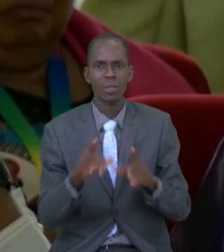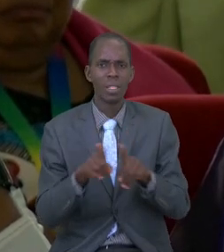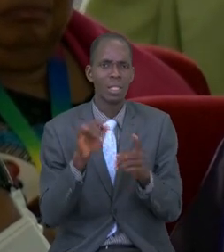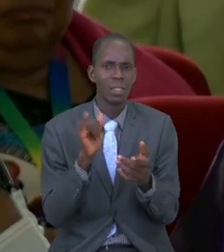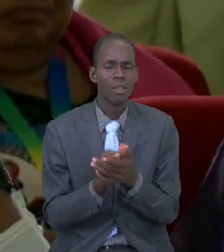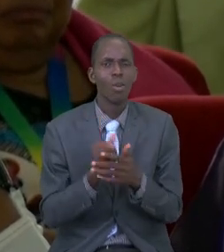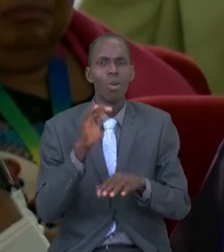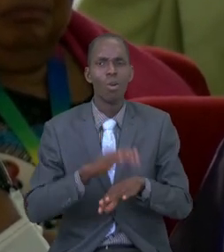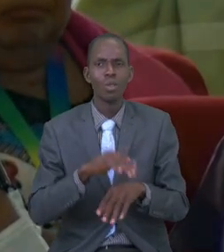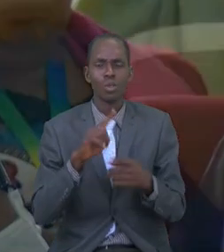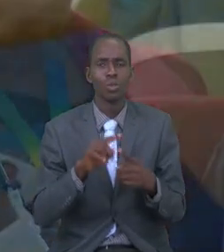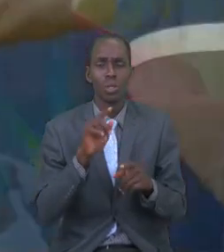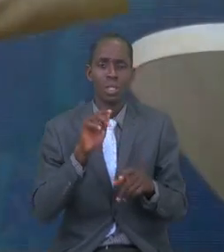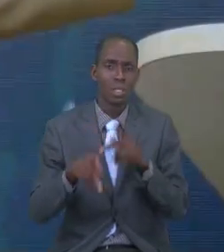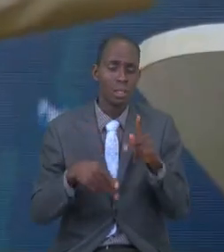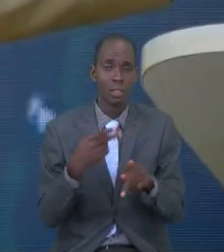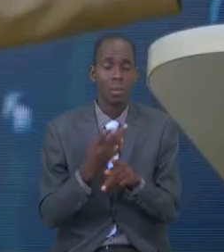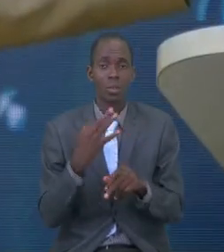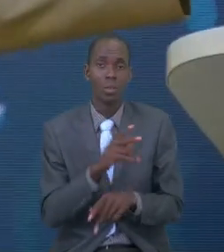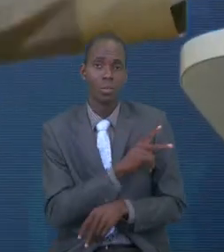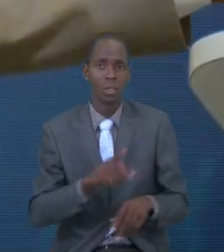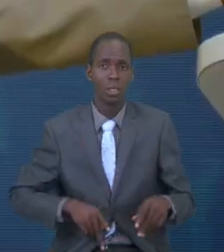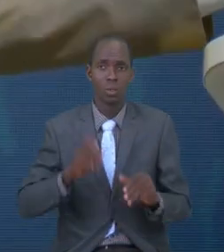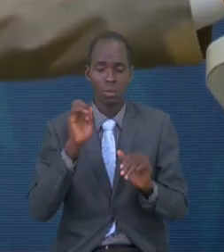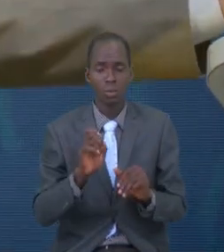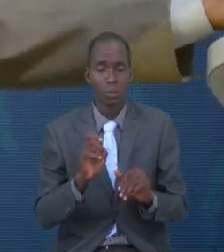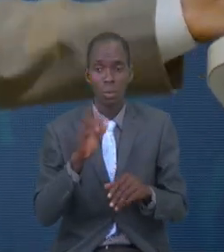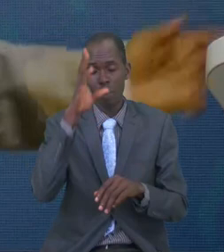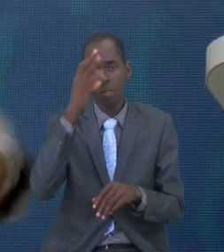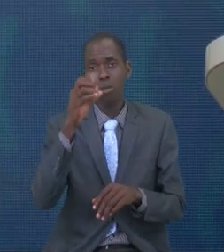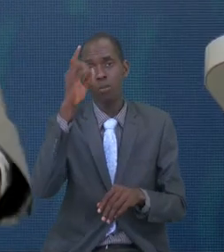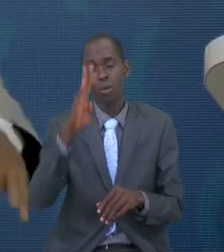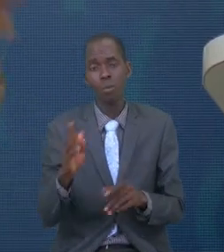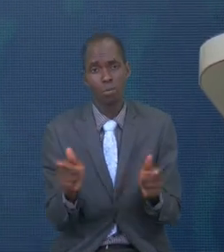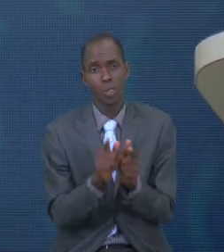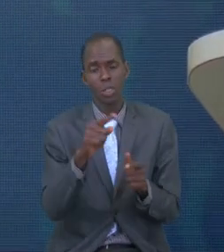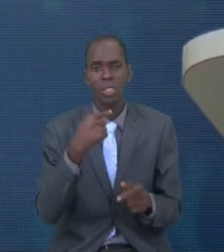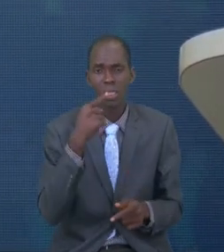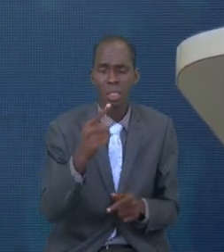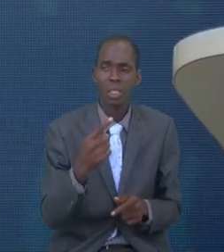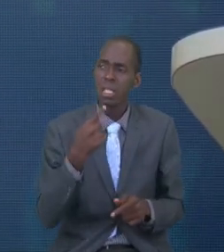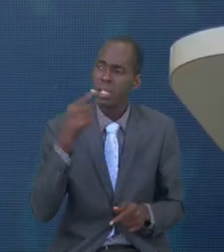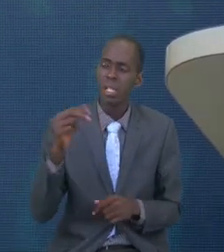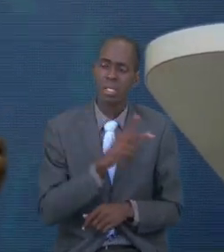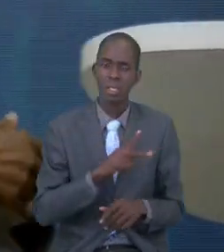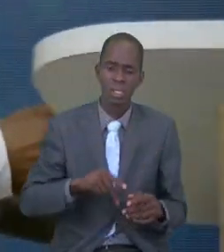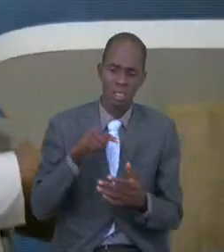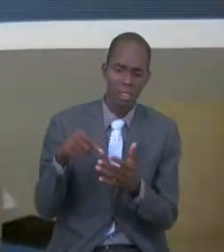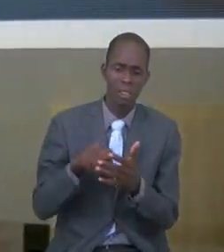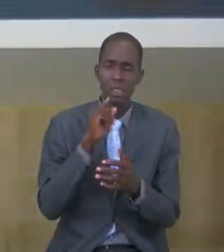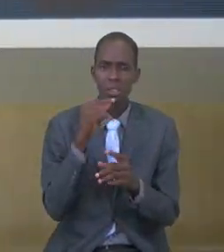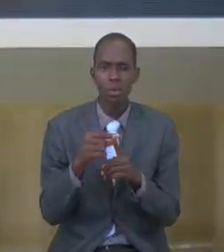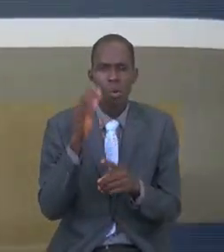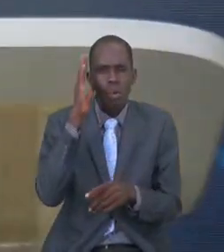such a king, and the Lord sent the man of God to tell you, go tell him, this is the word, will